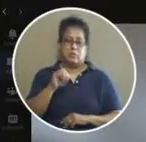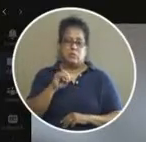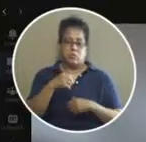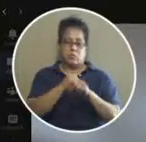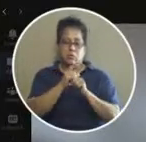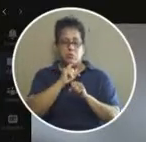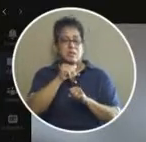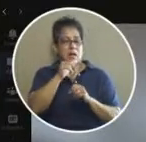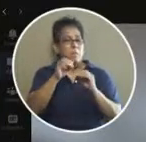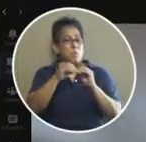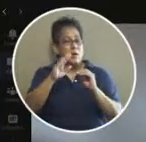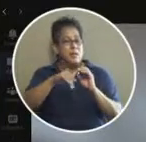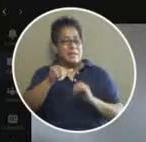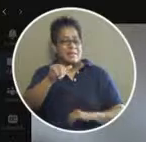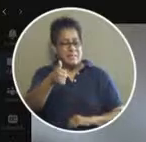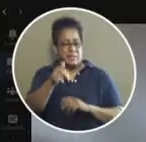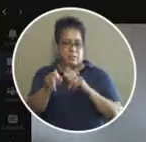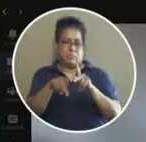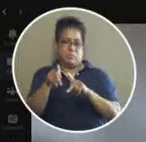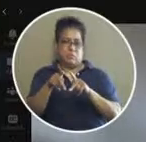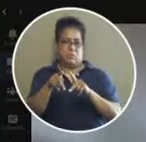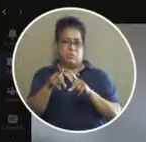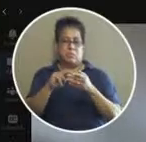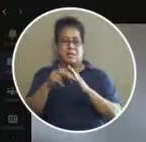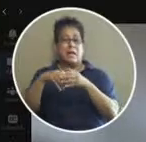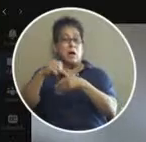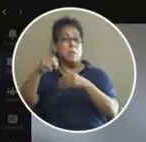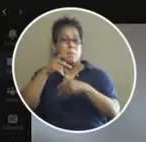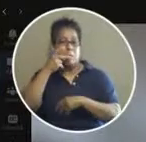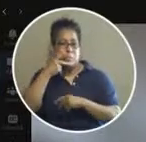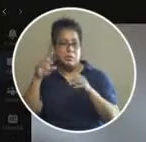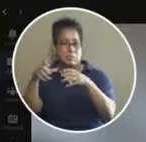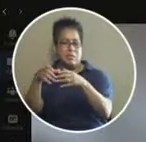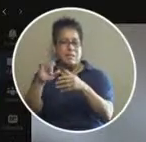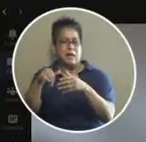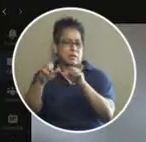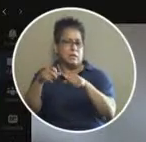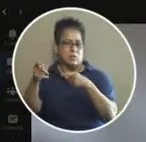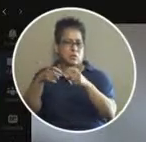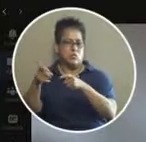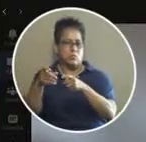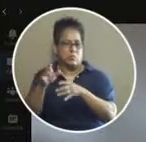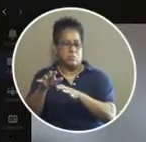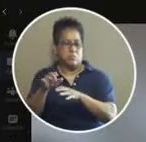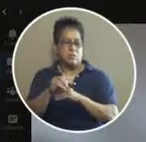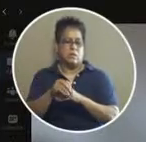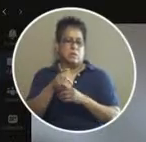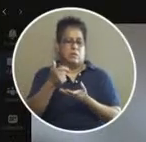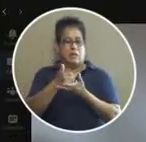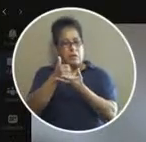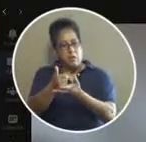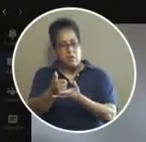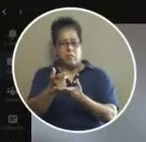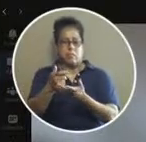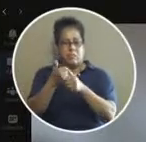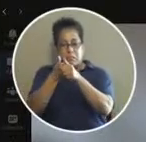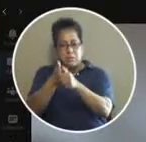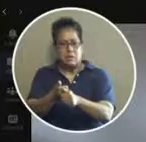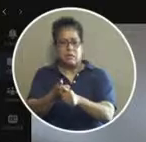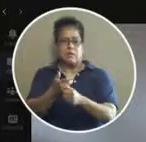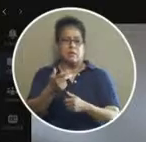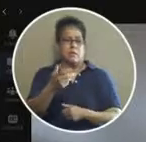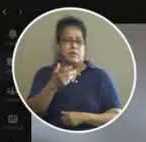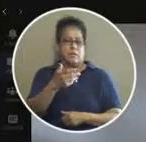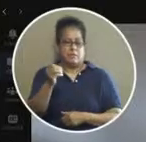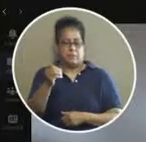more than 10 people means out in public, because those things we can control. We help you with the compliance,